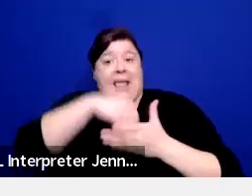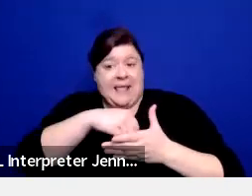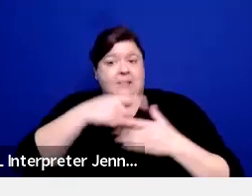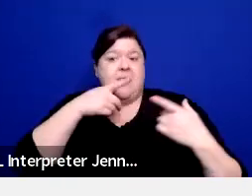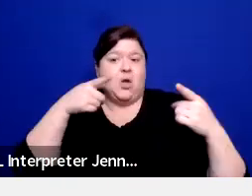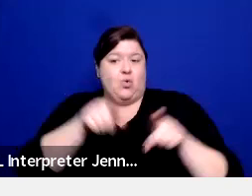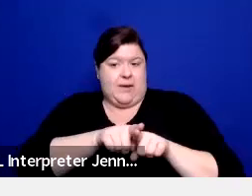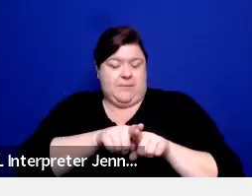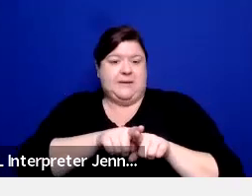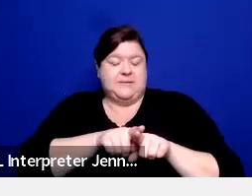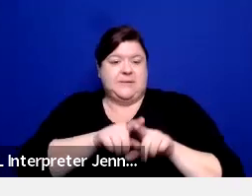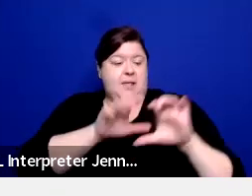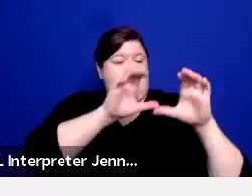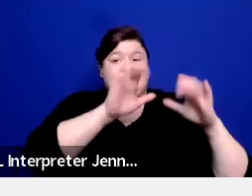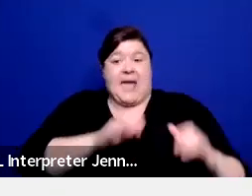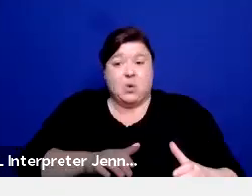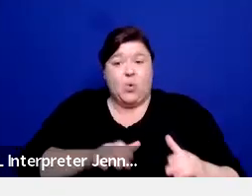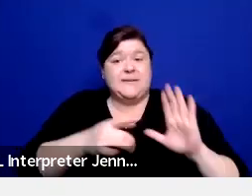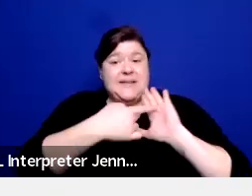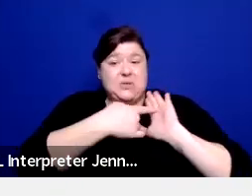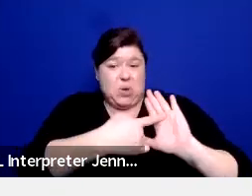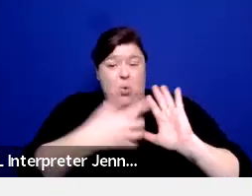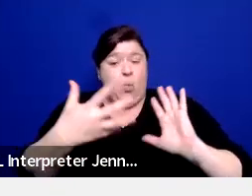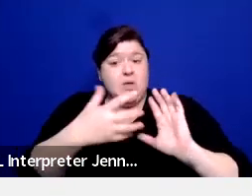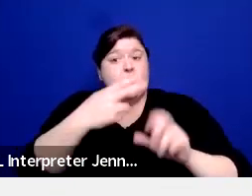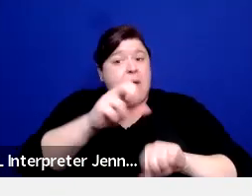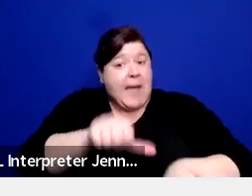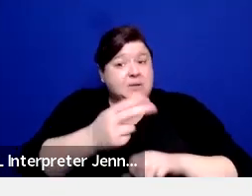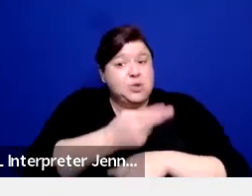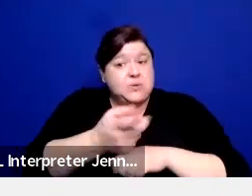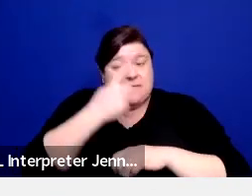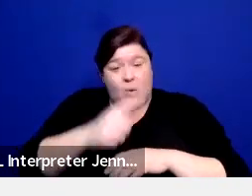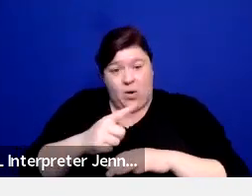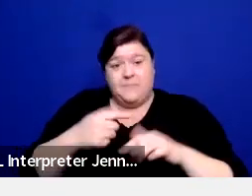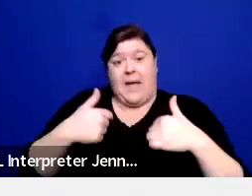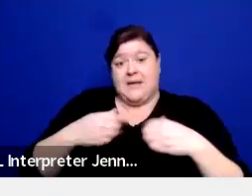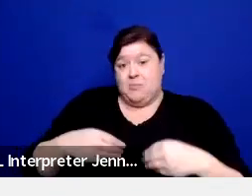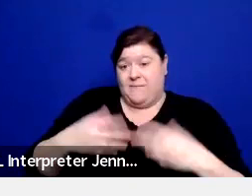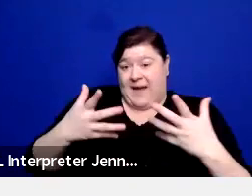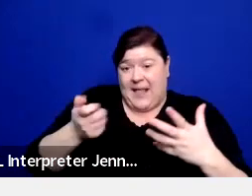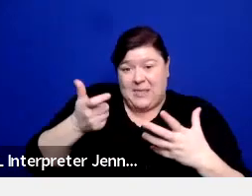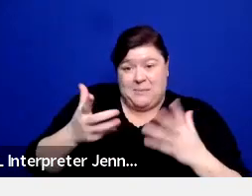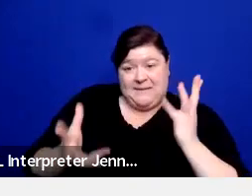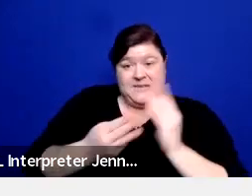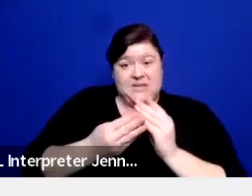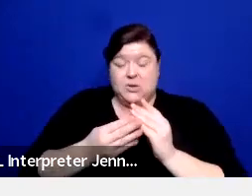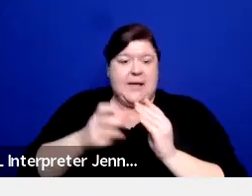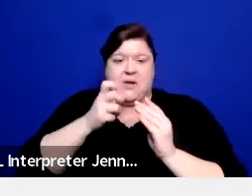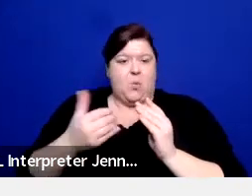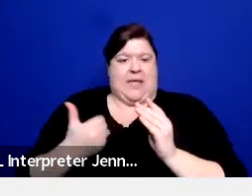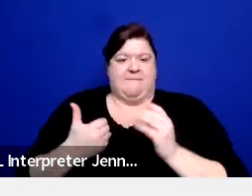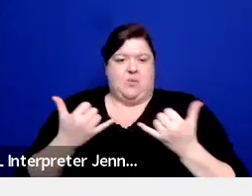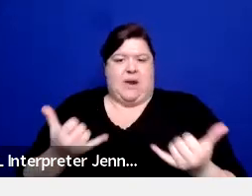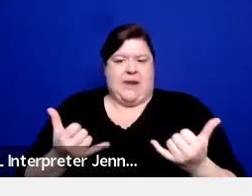categories. We can work, I can provide you a little additional guidance. I don't have it up in front of me to look at the